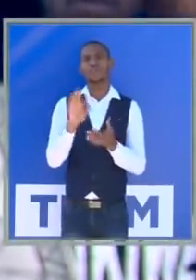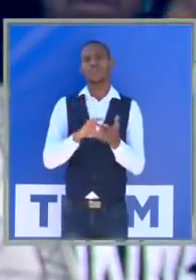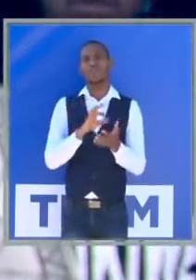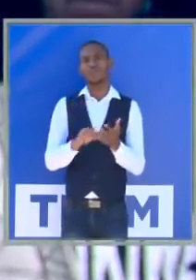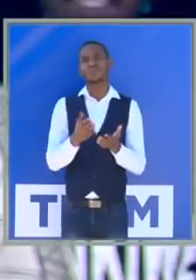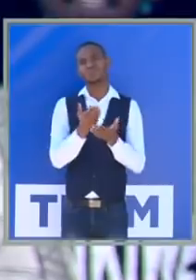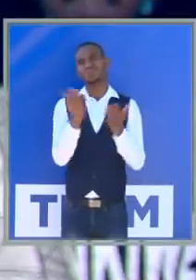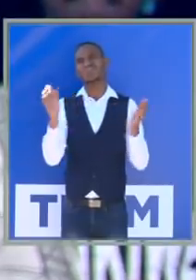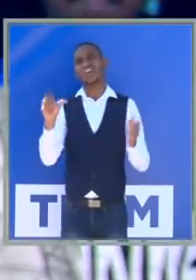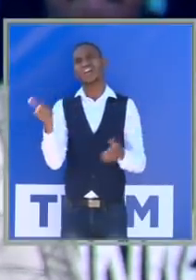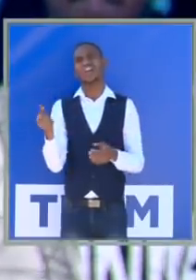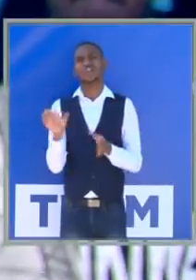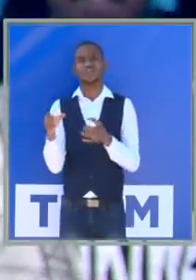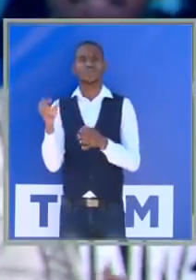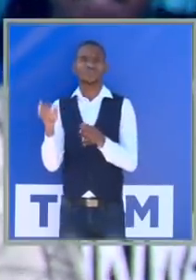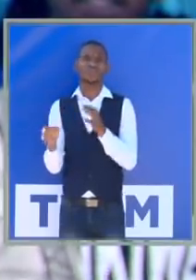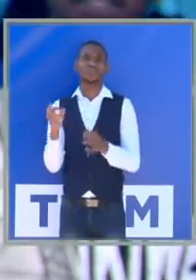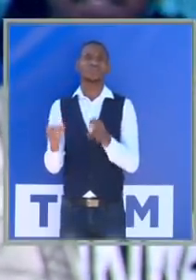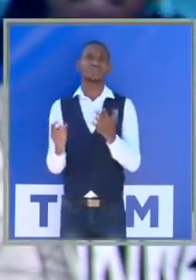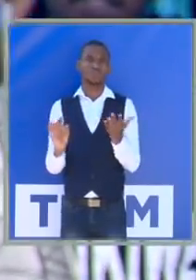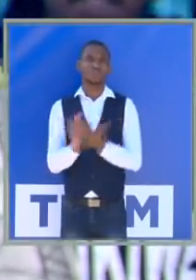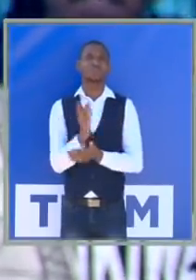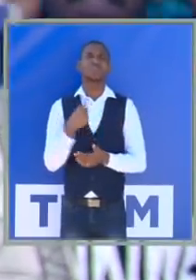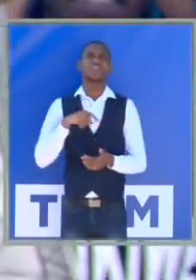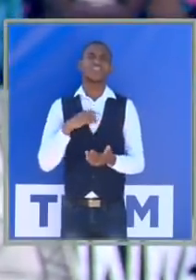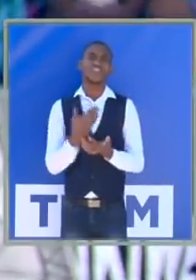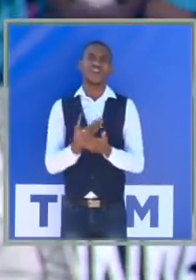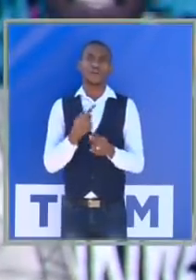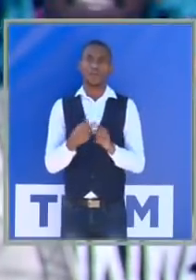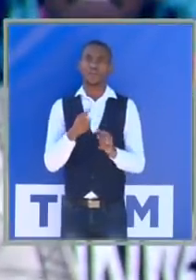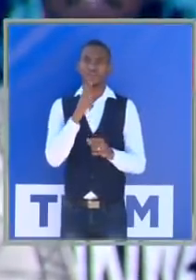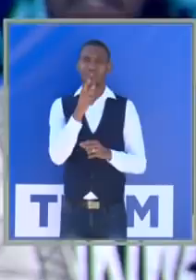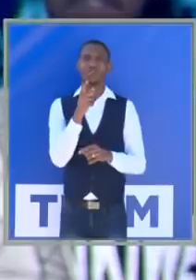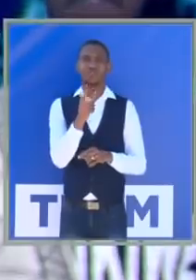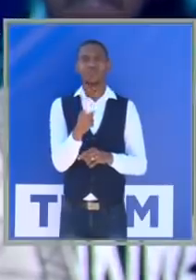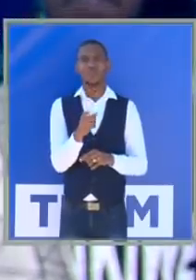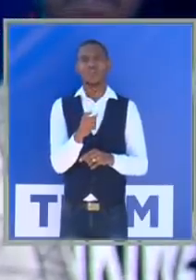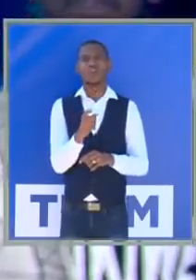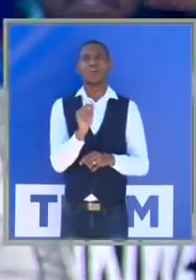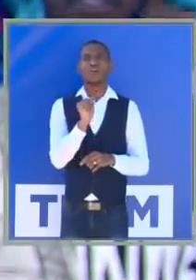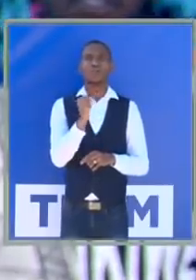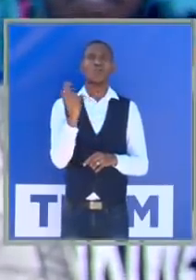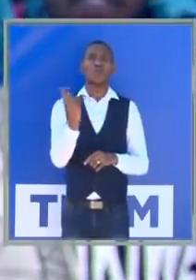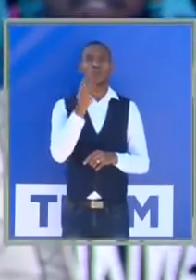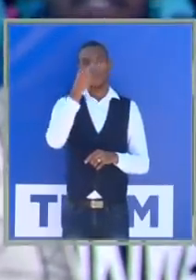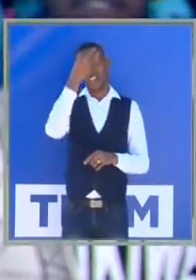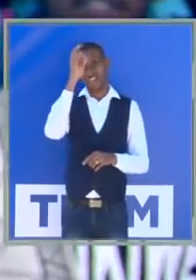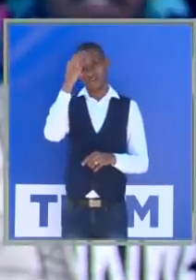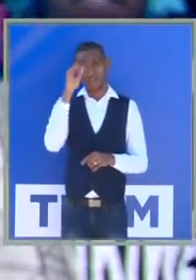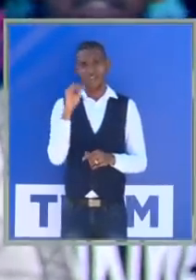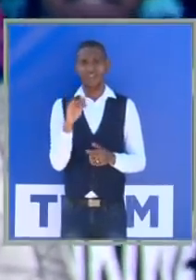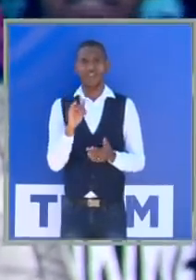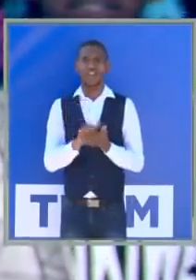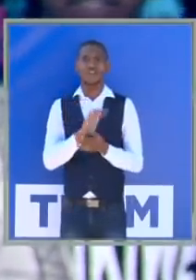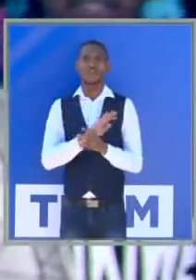vote. Fire us. But I'm here to say to you, your only government that's not involved,